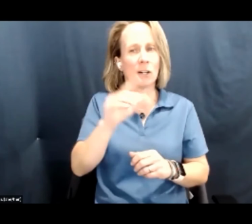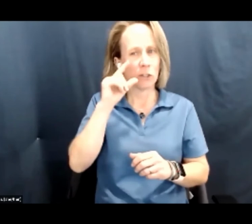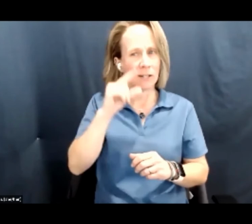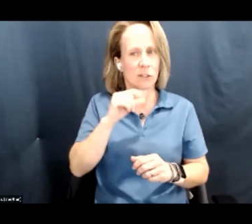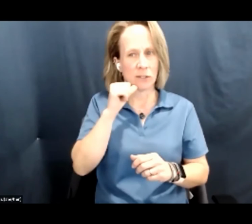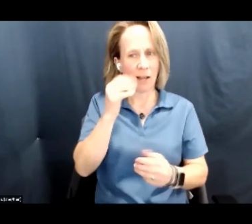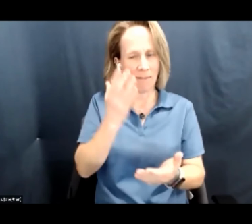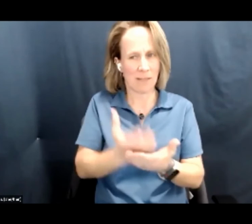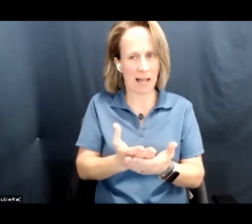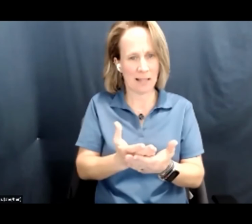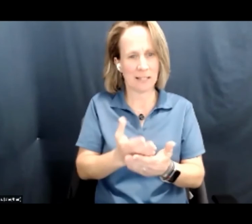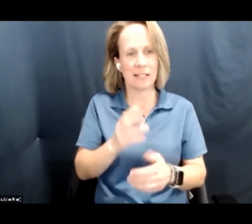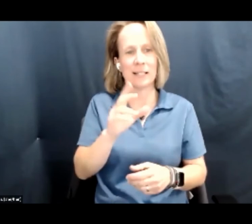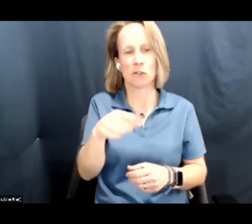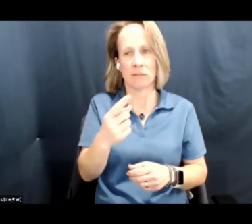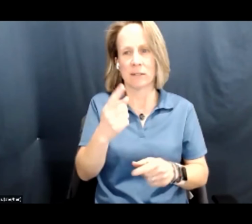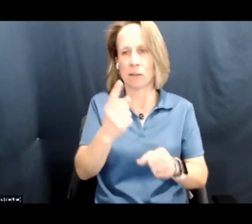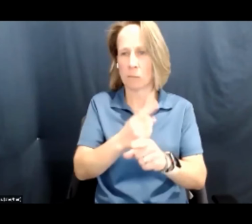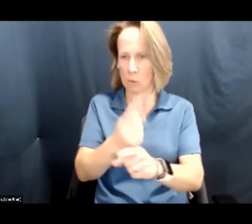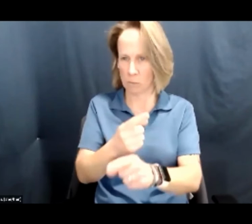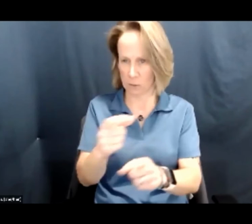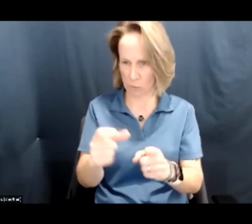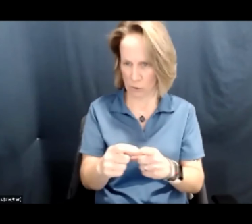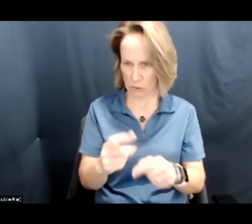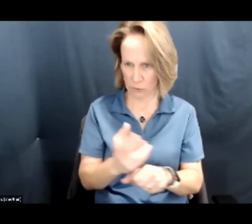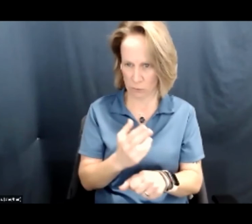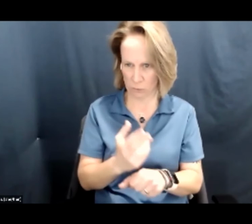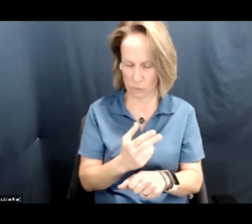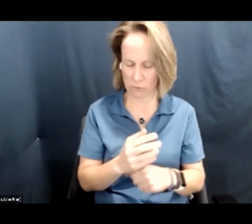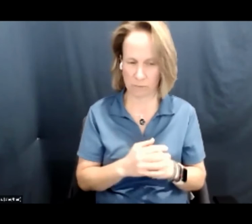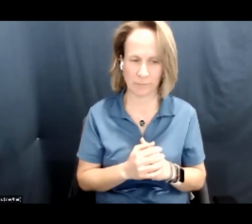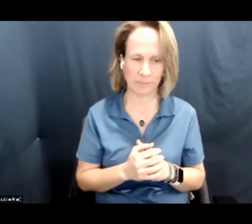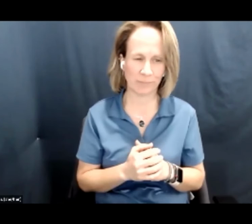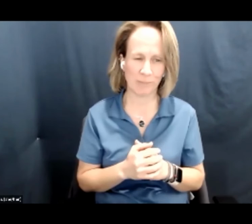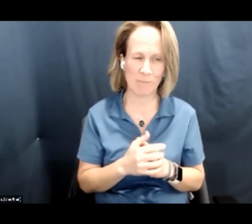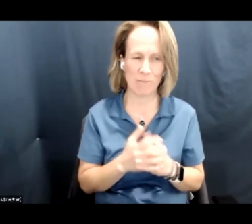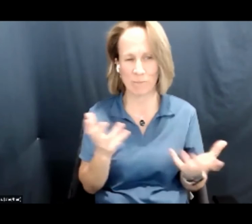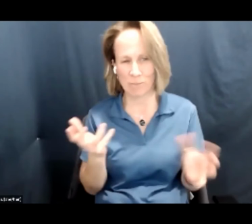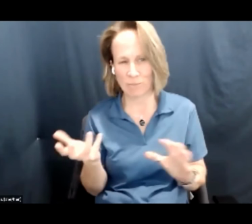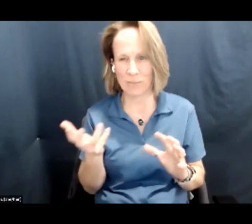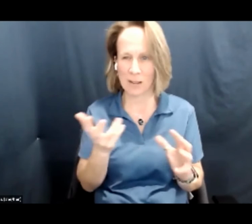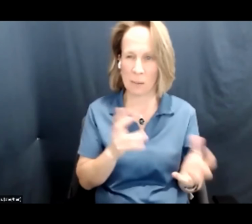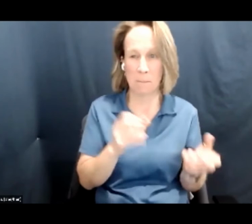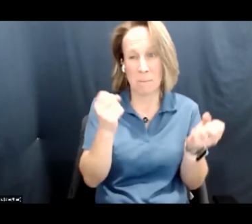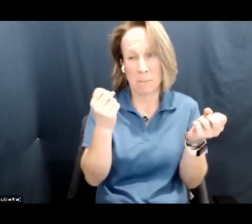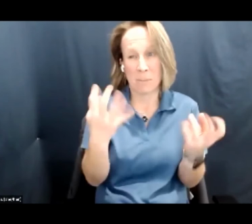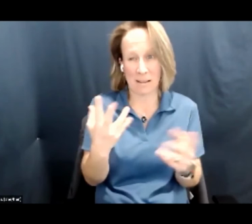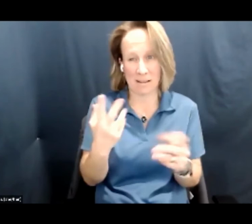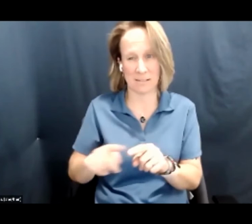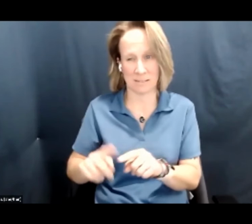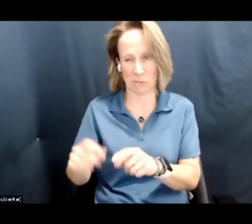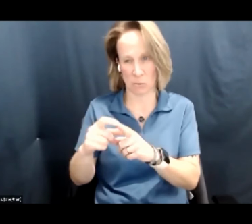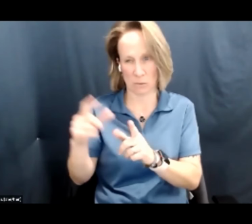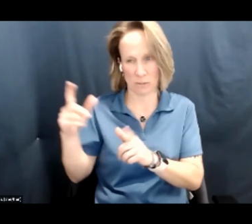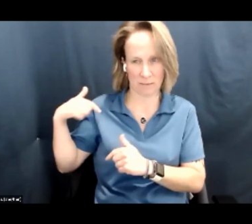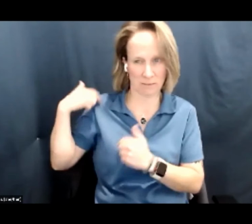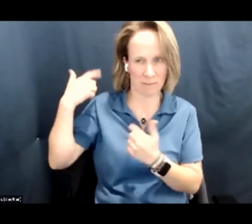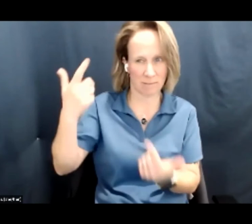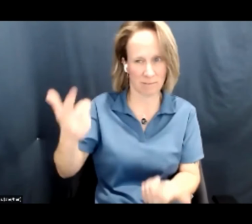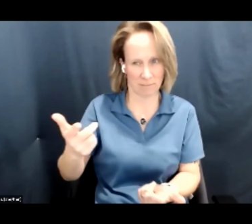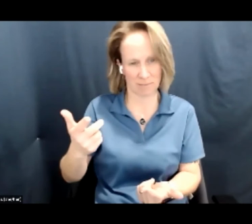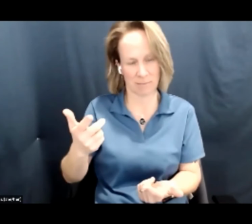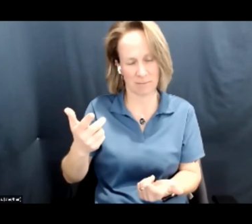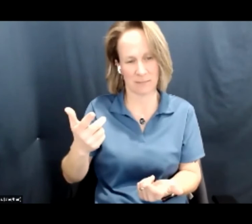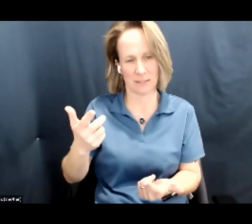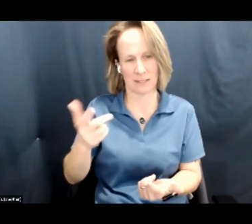the appropriate term to use. There's been many different terms over the years that are no